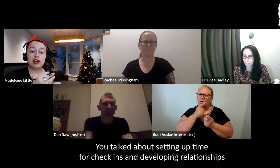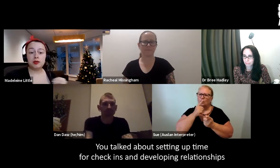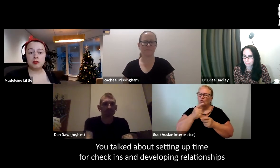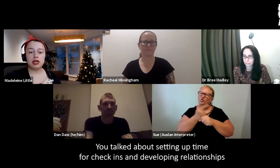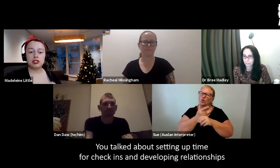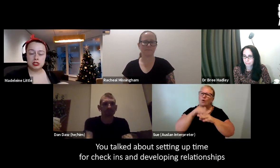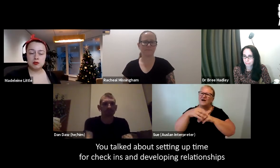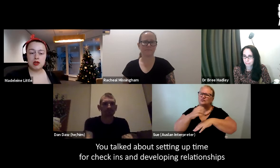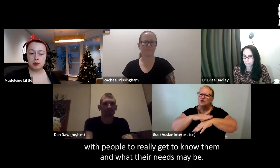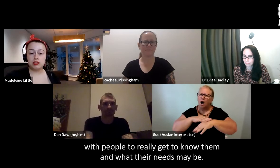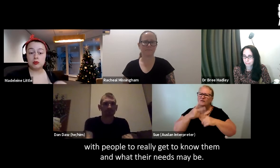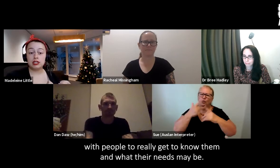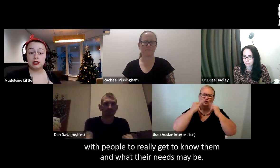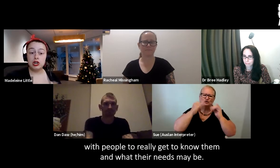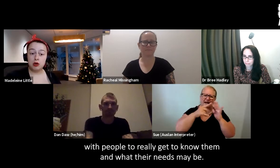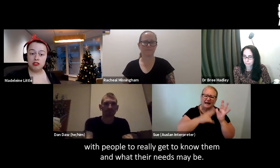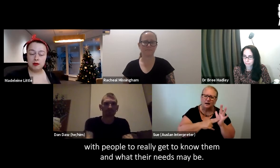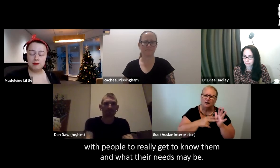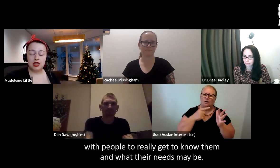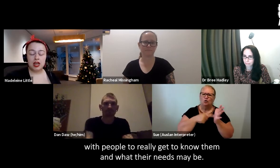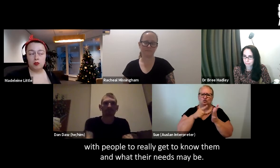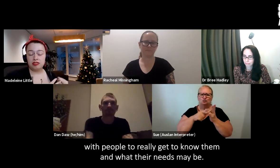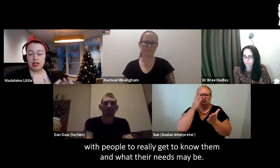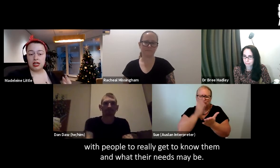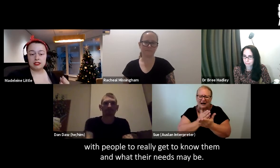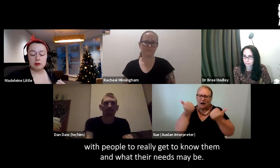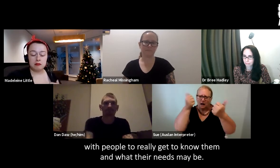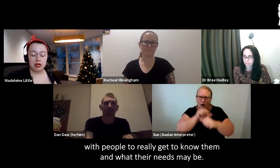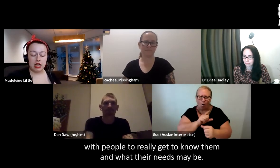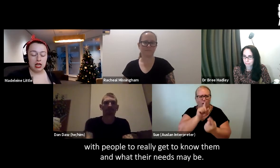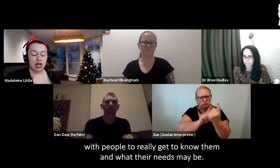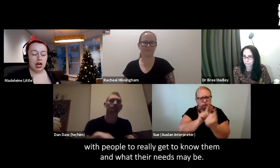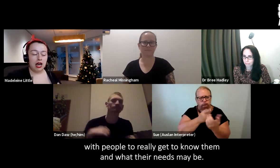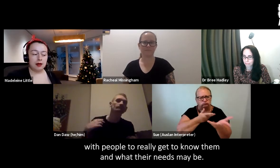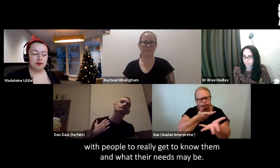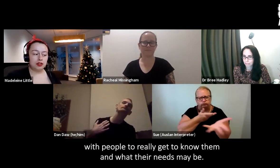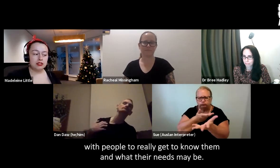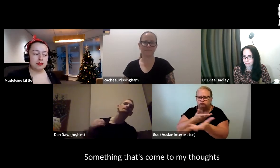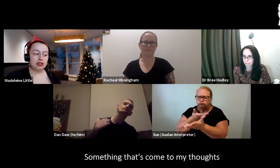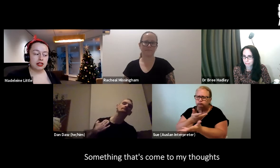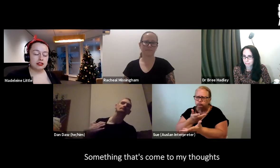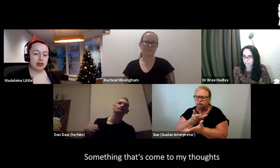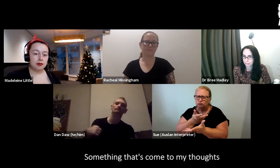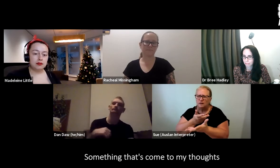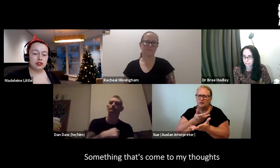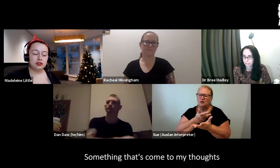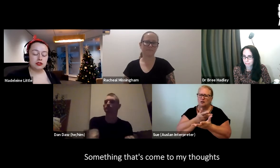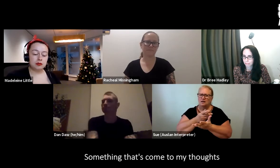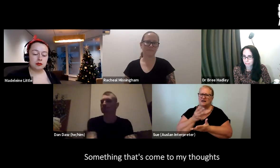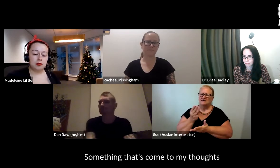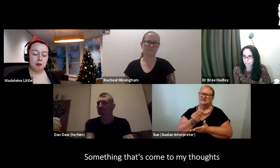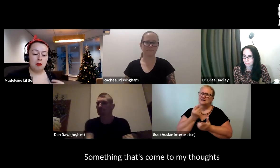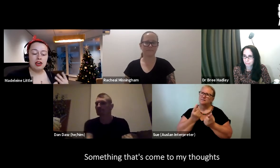and developing relationships with people to really get to know them and what their needs may be. Something that's come